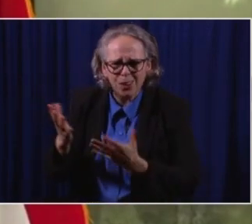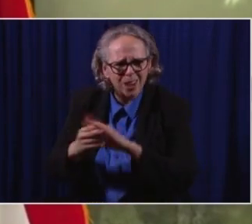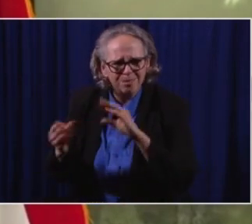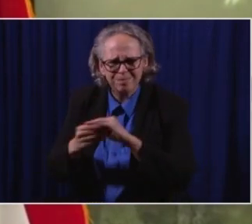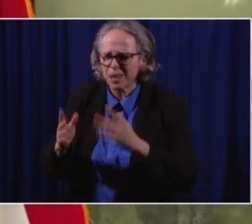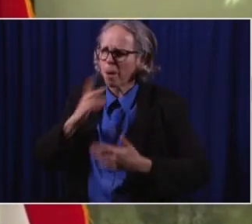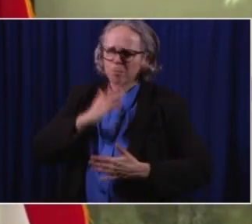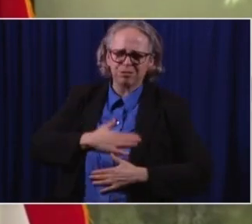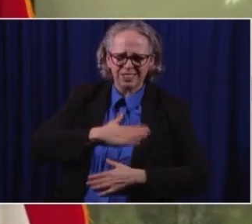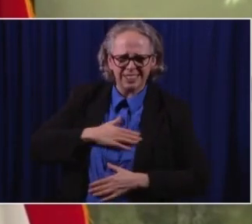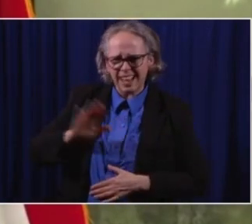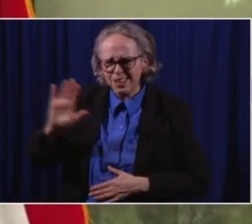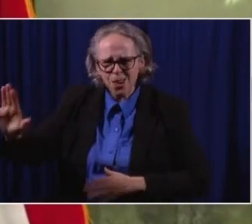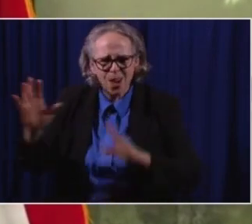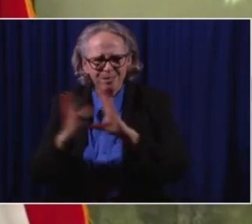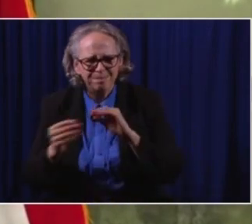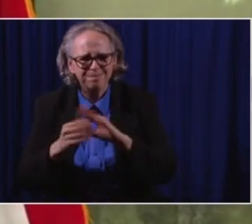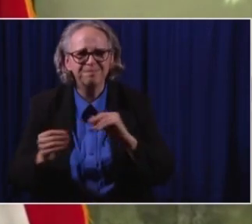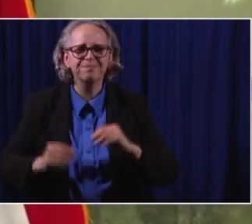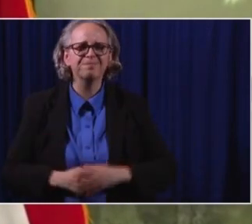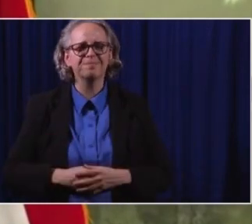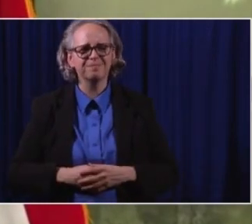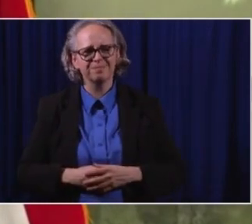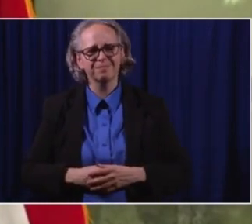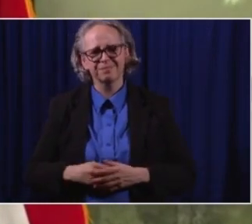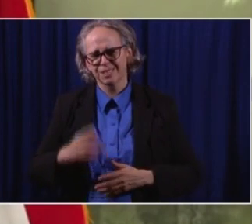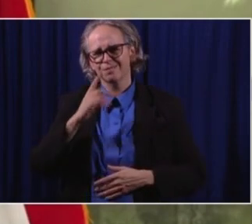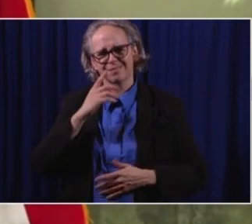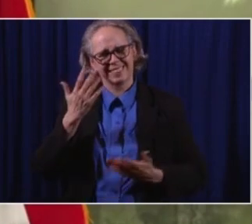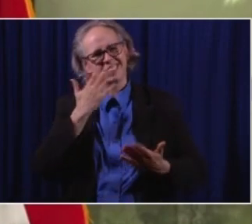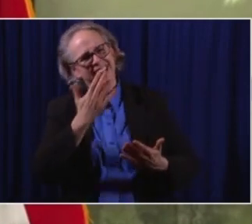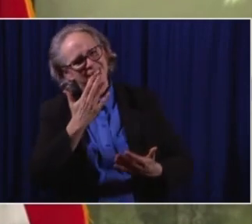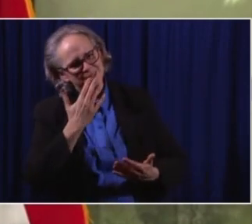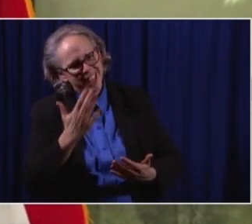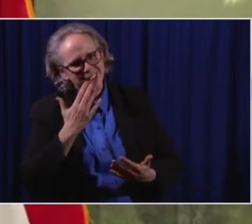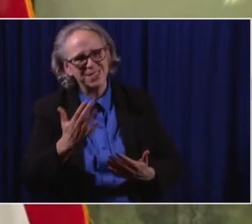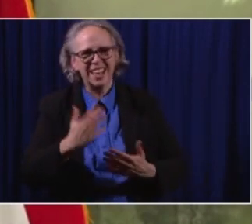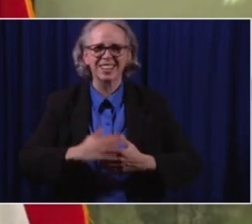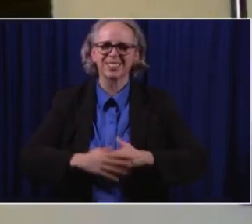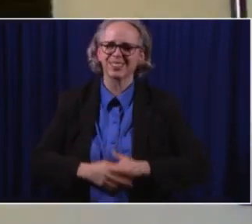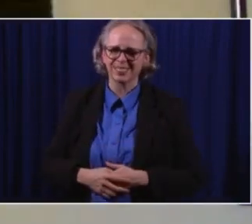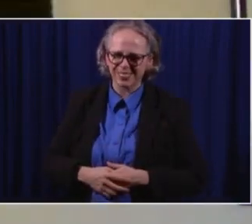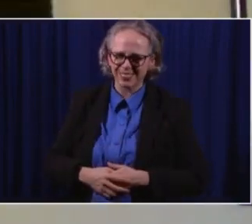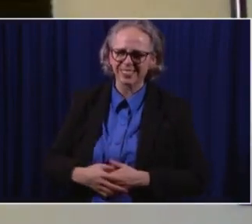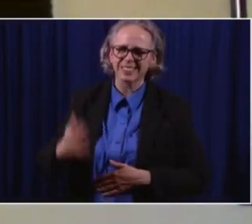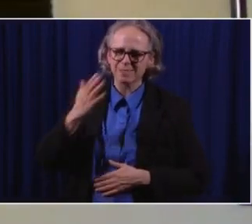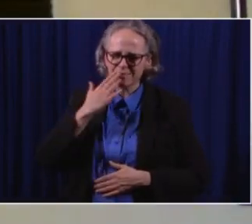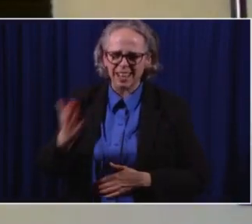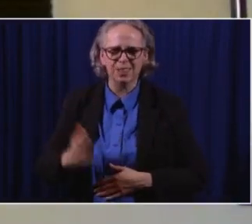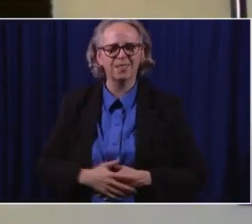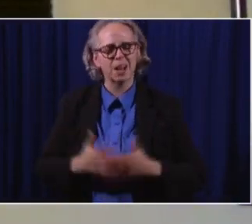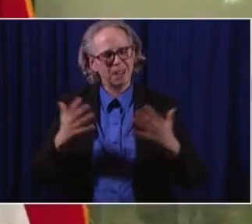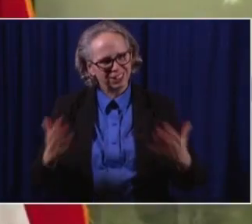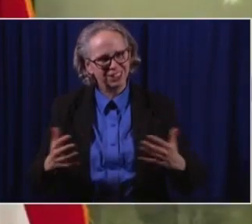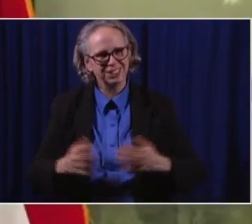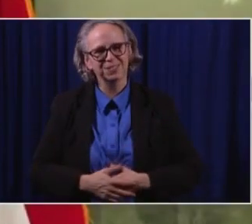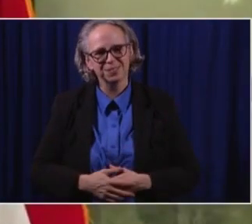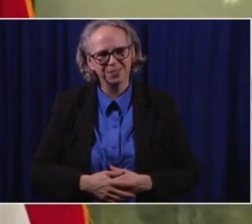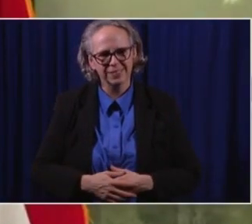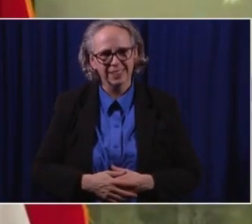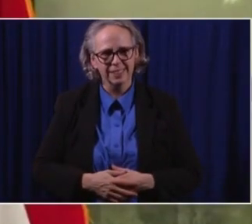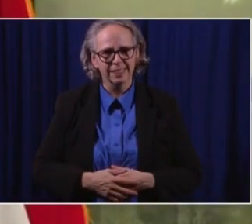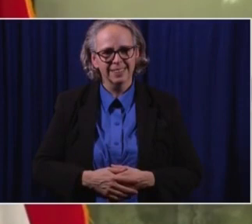it. Really appreciate that. And thank you, both of you coming in. Thank you, so very, very much.